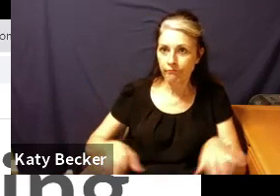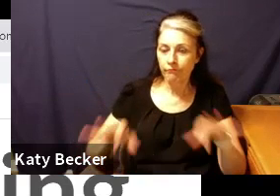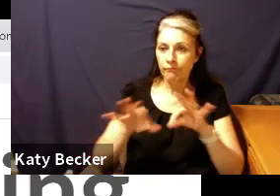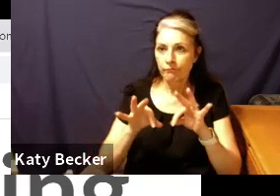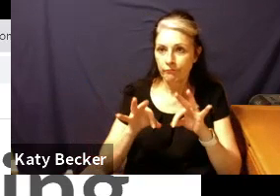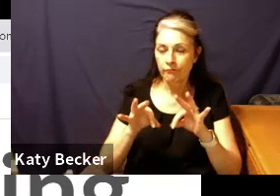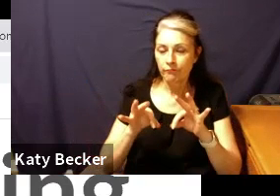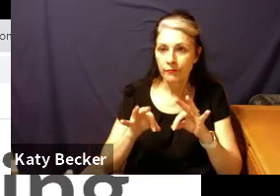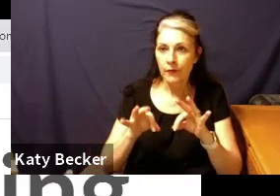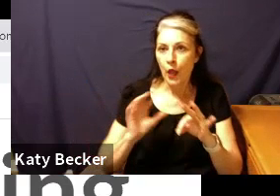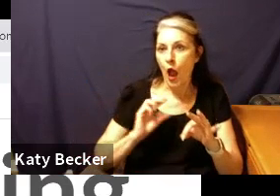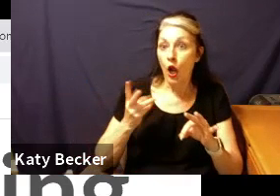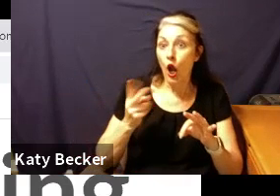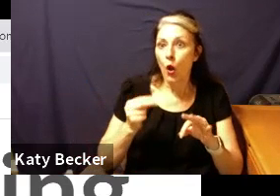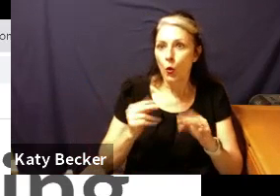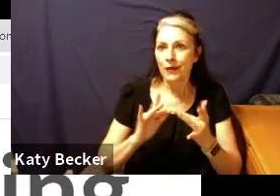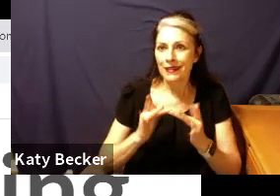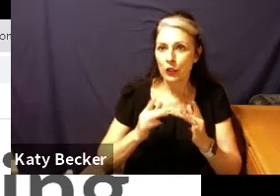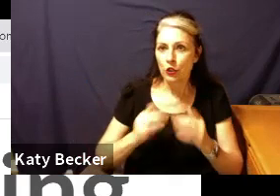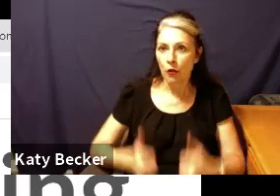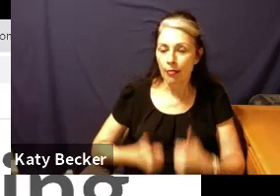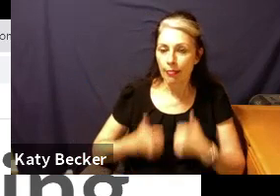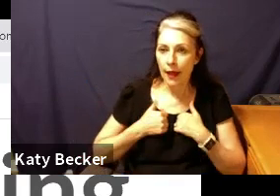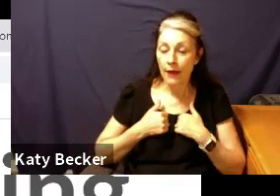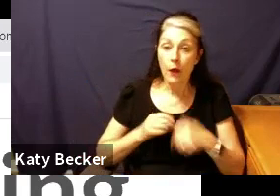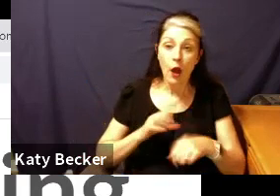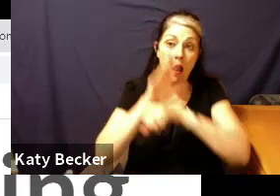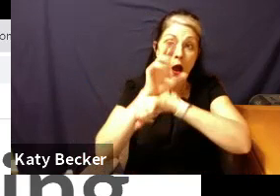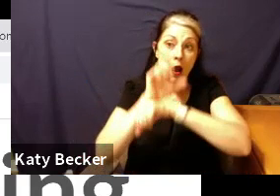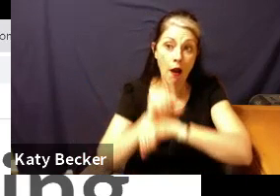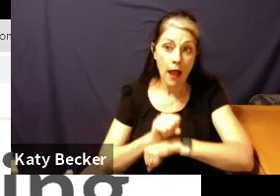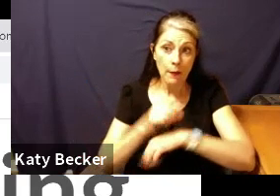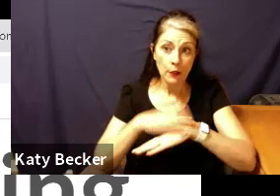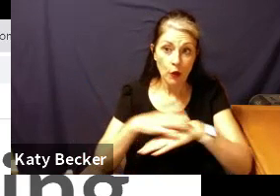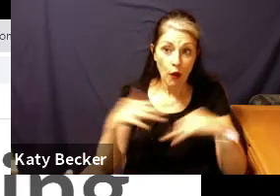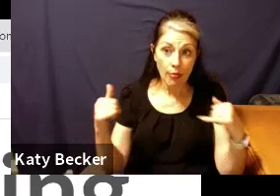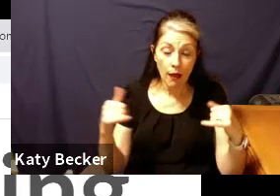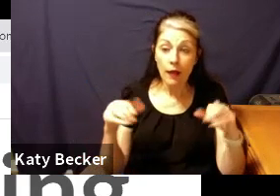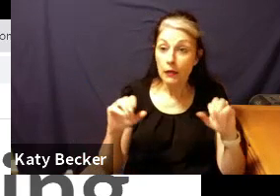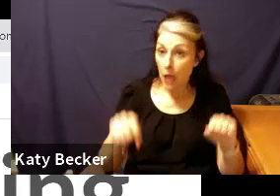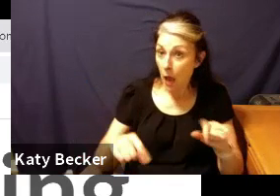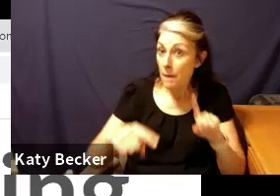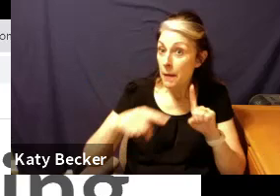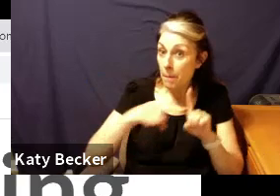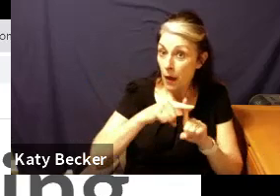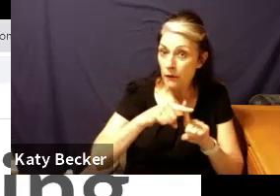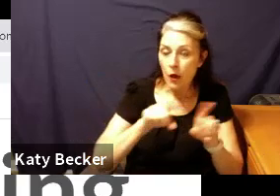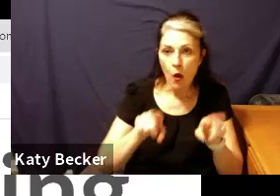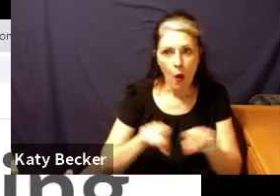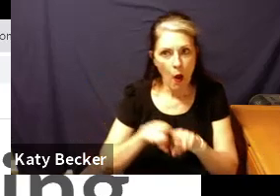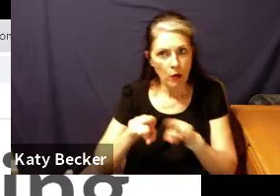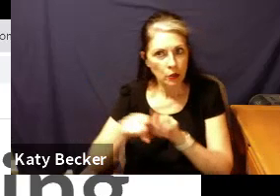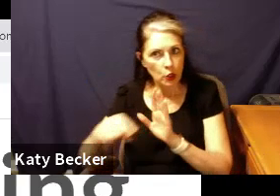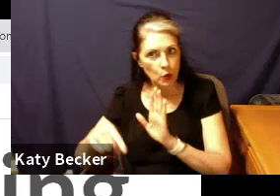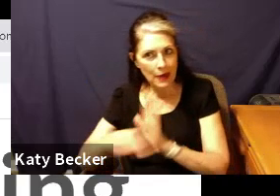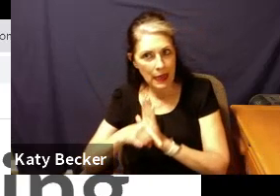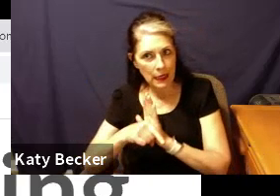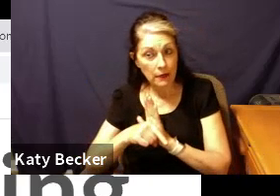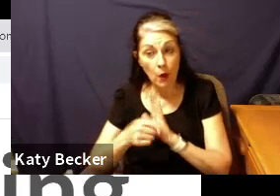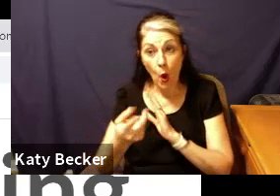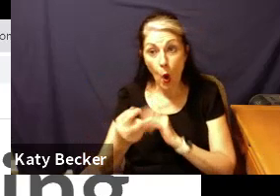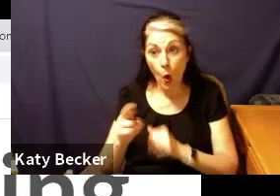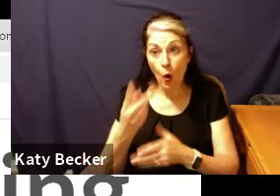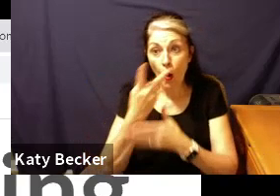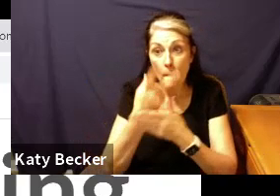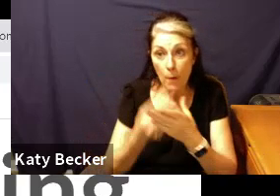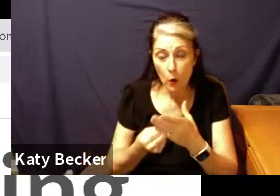digital lives. While our habits online can be positive, they can be negative, or they can be both. It's just